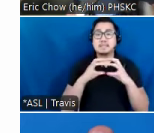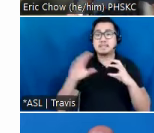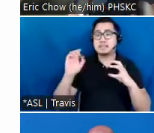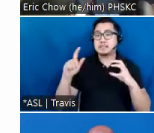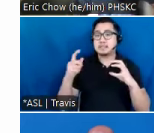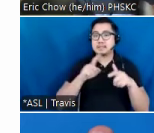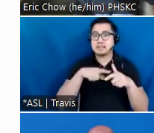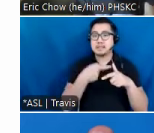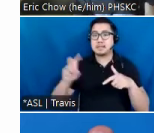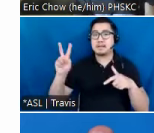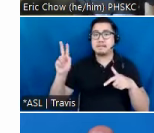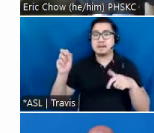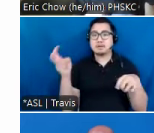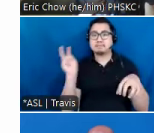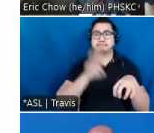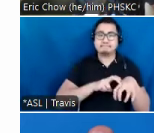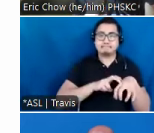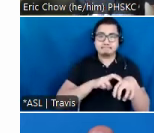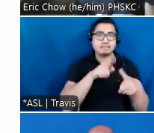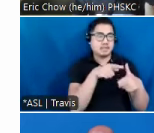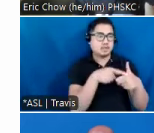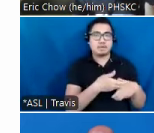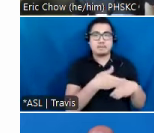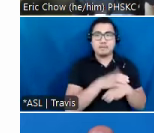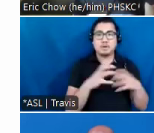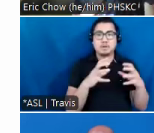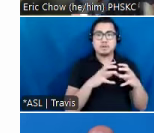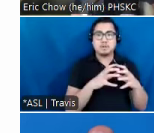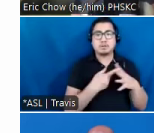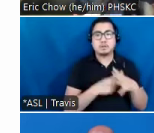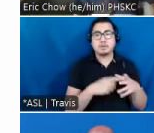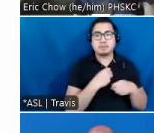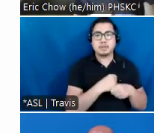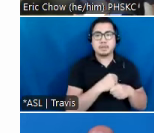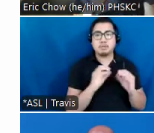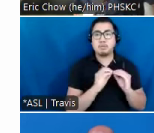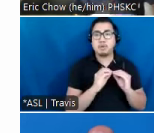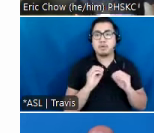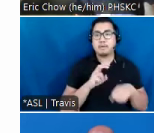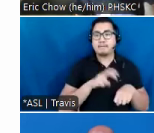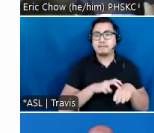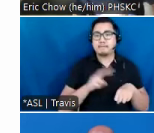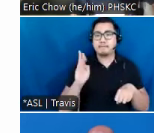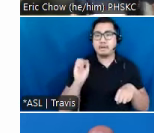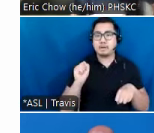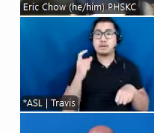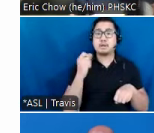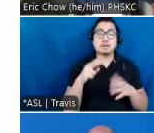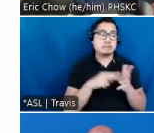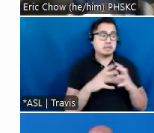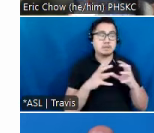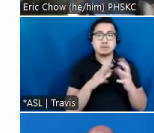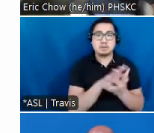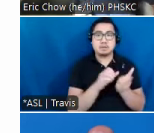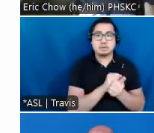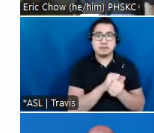and tells the cell to start producing more virus. And in doing so, it destroys that cell and then allows